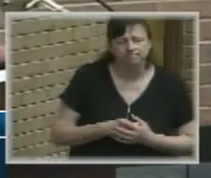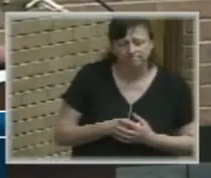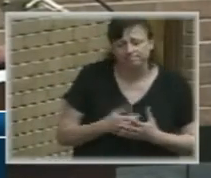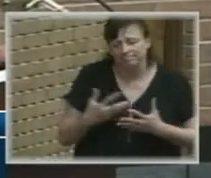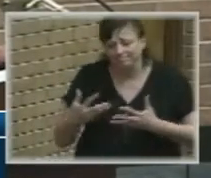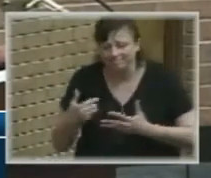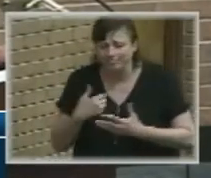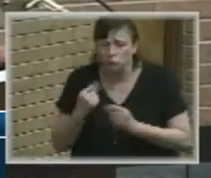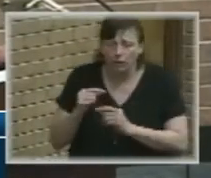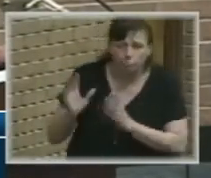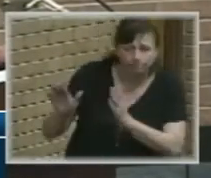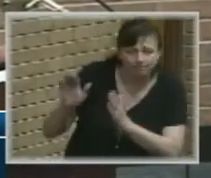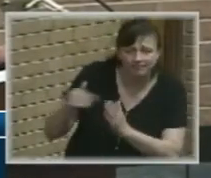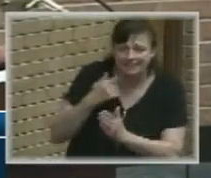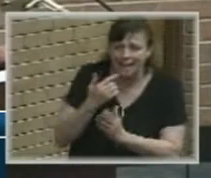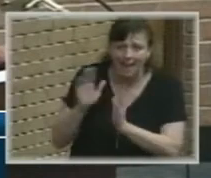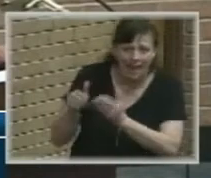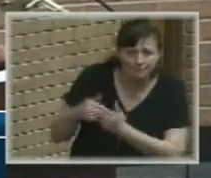to say, hey,